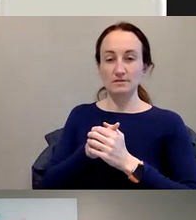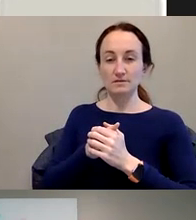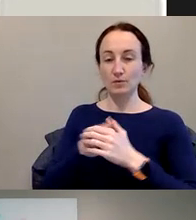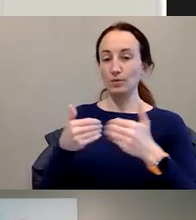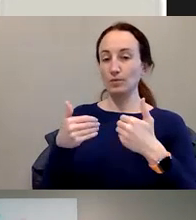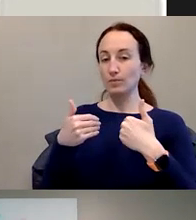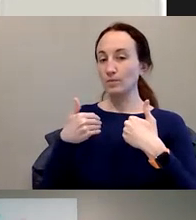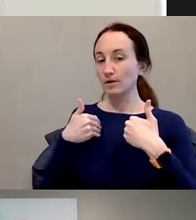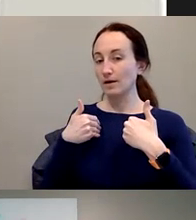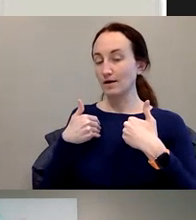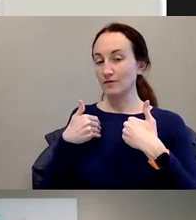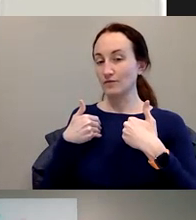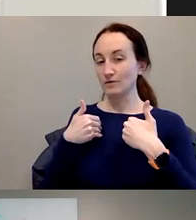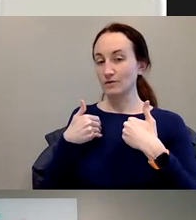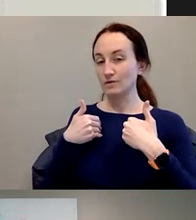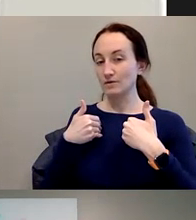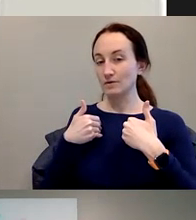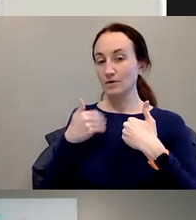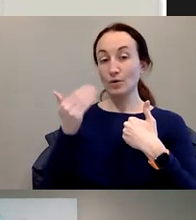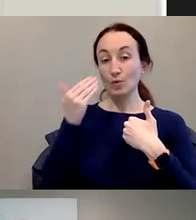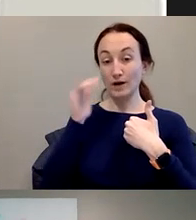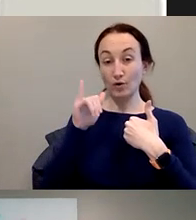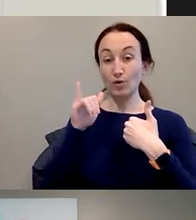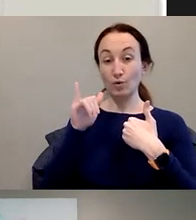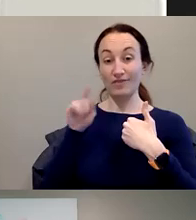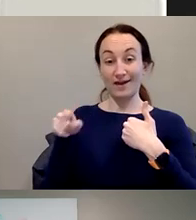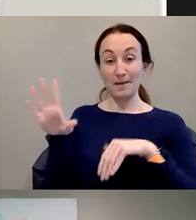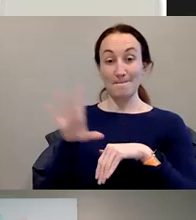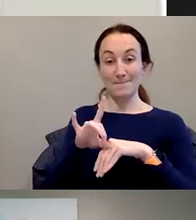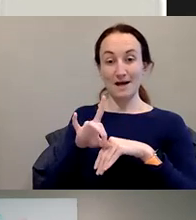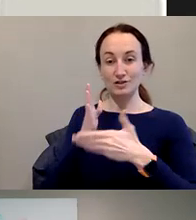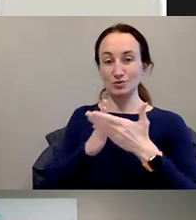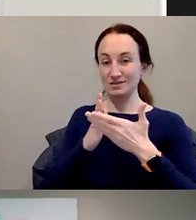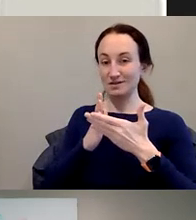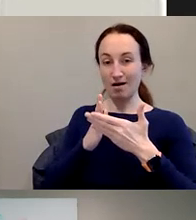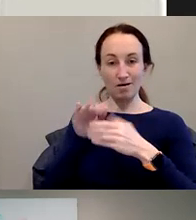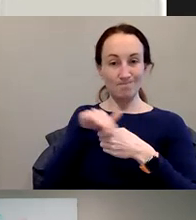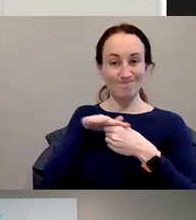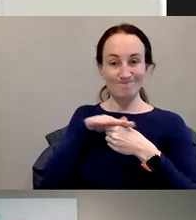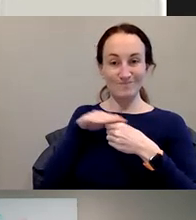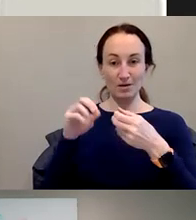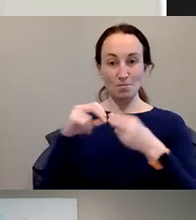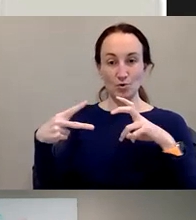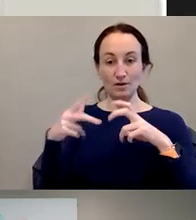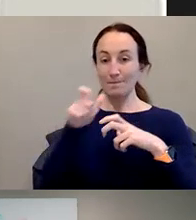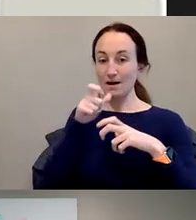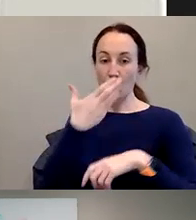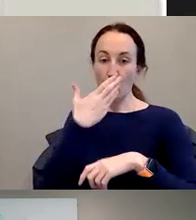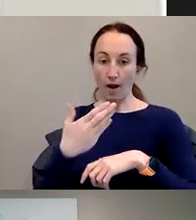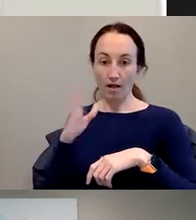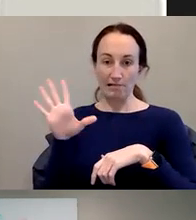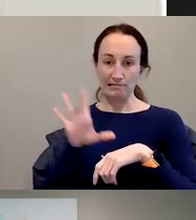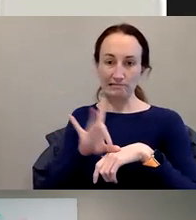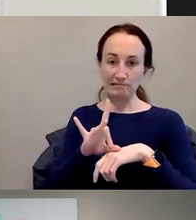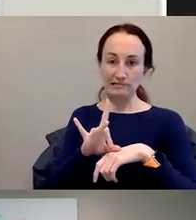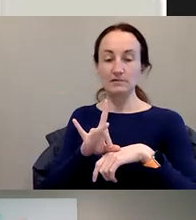know that it already binds to some part of the protein, but it's not binding that well. So you